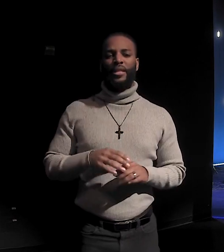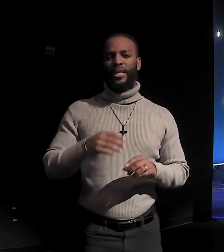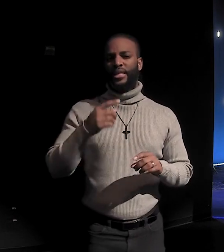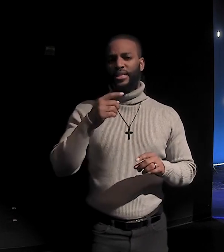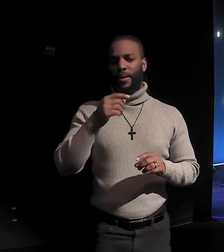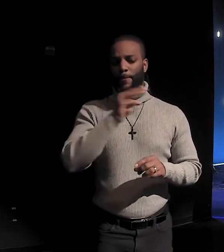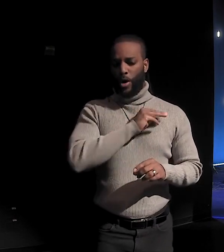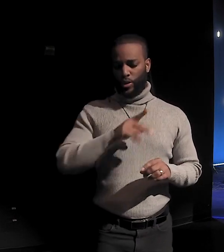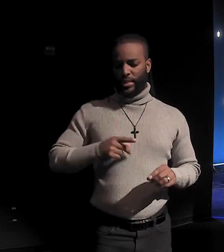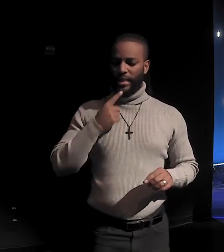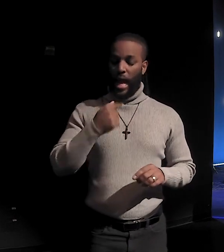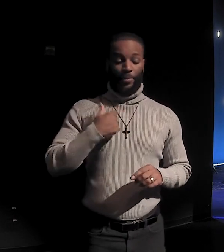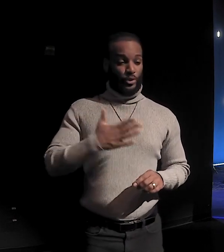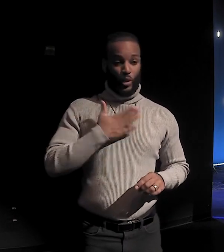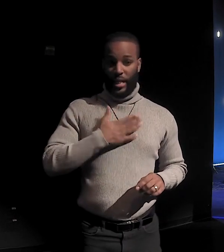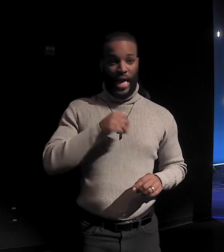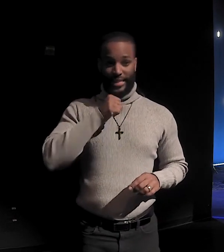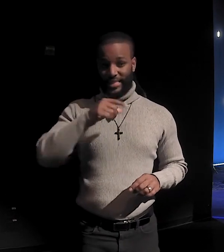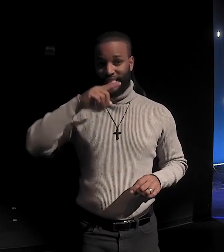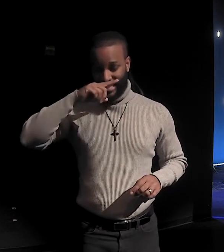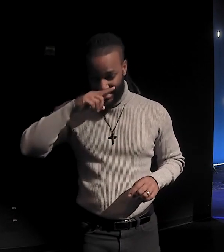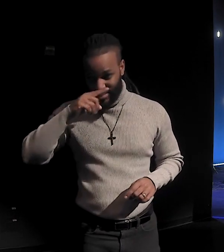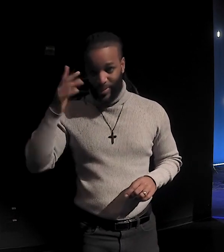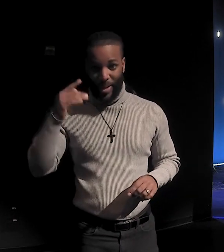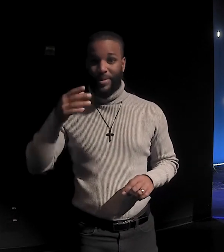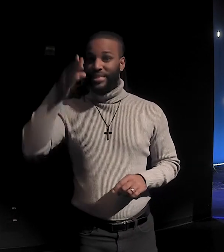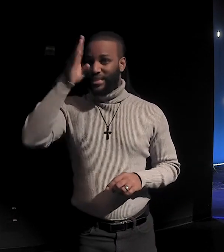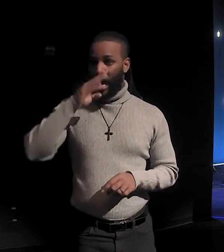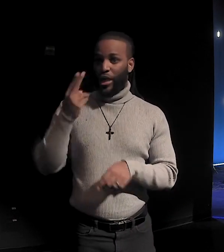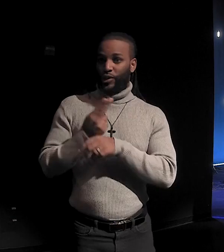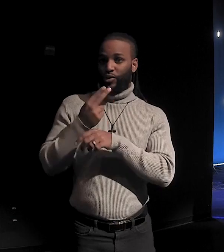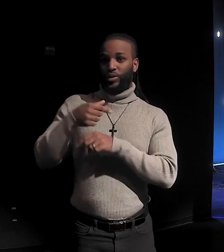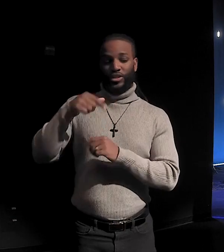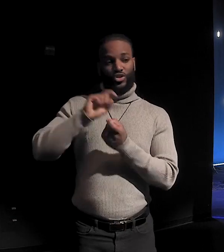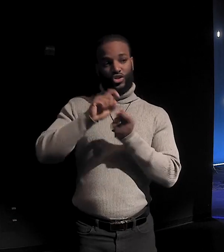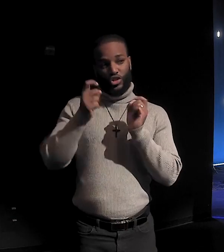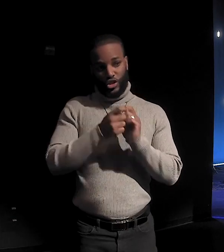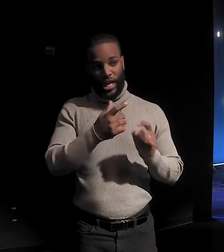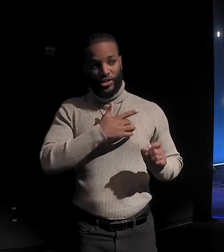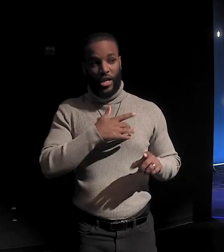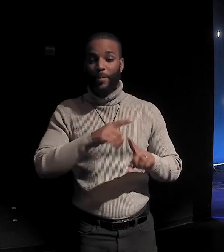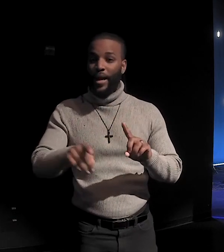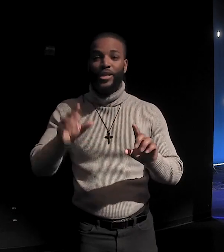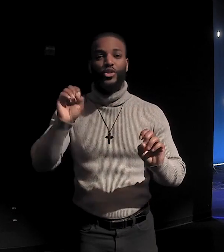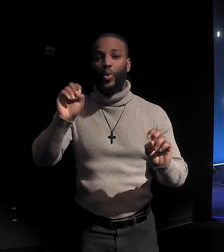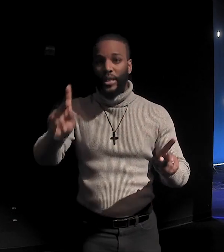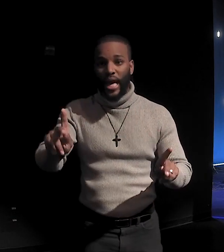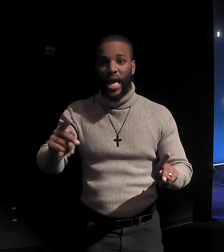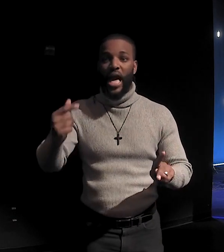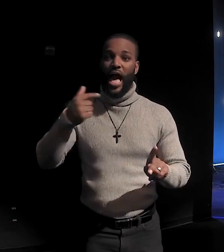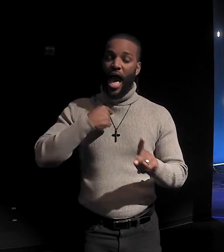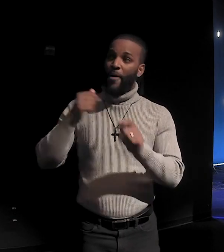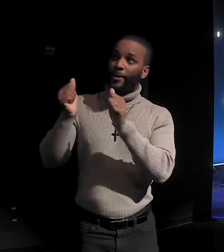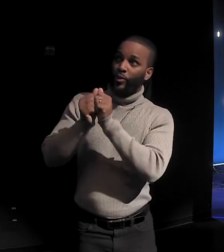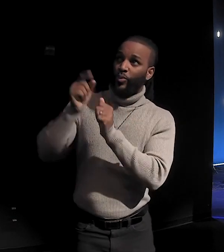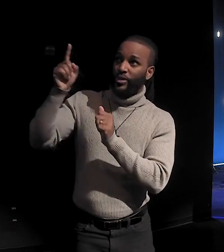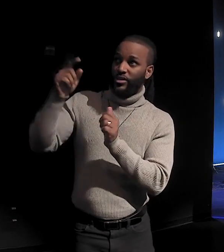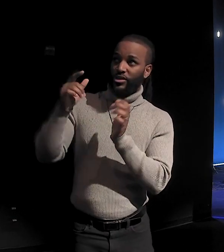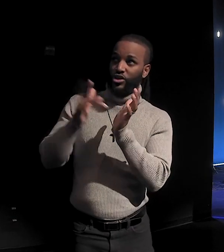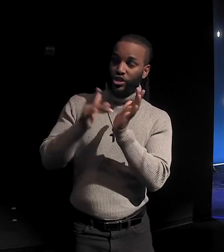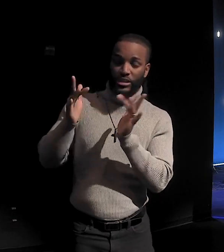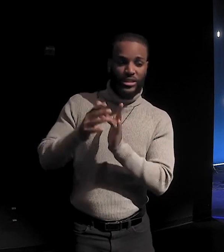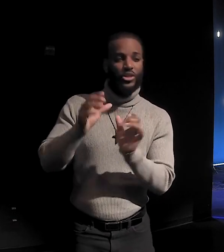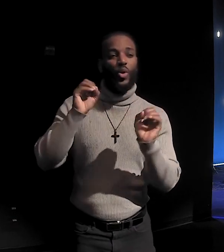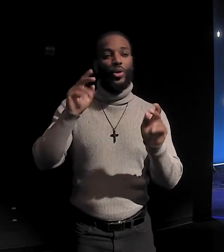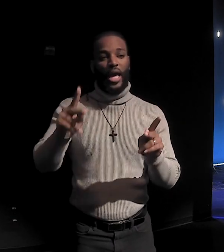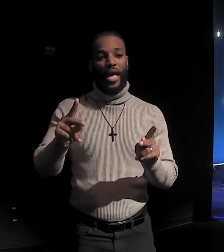I'm so glad I didn't sneeze as well because God has used this movement to change hearts, but it's okay. I've been with Jesus, and it's okay. And